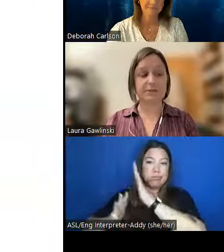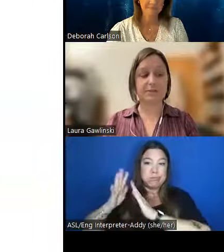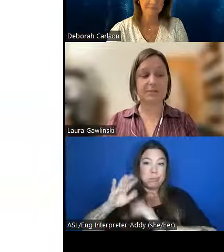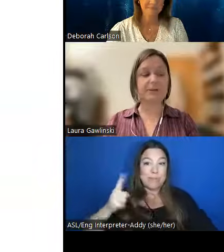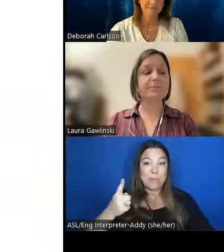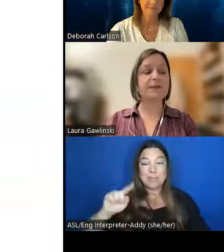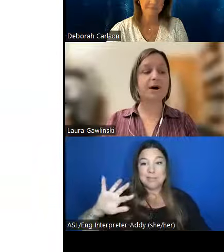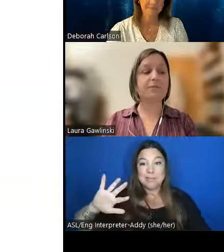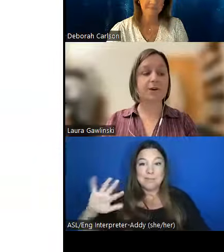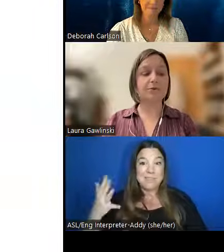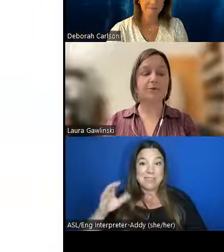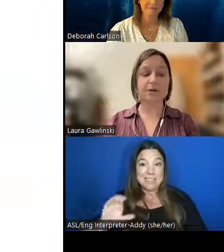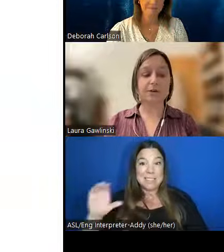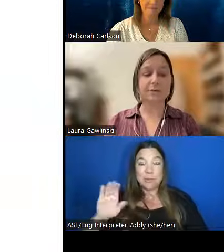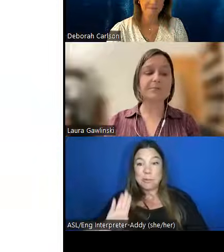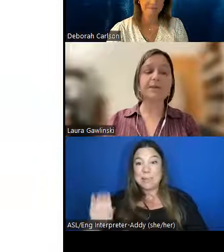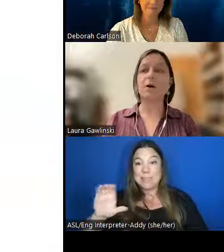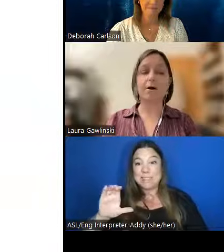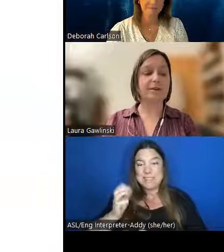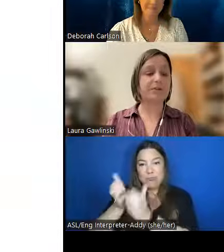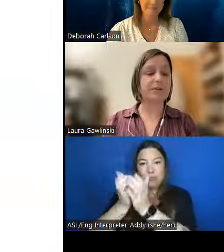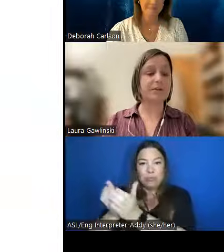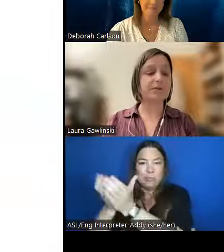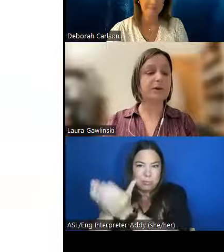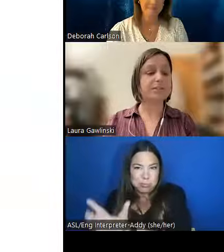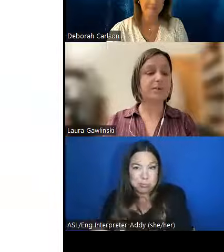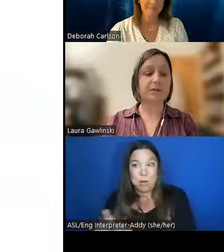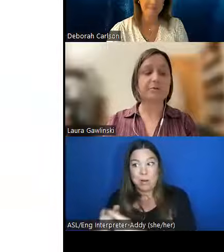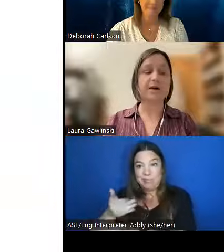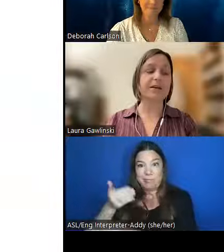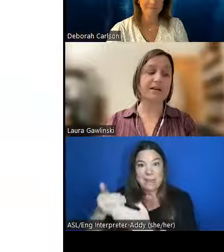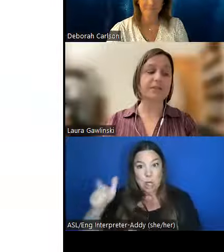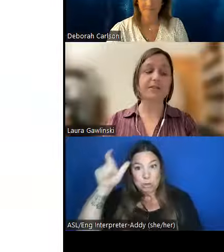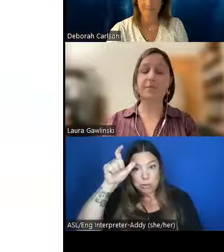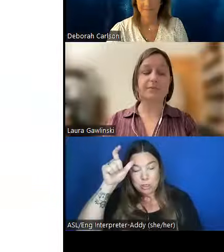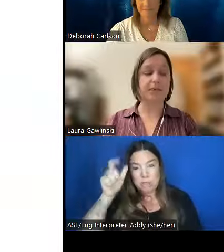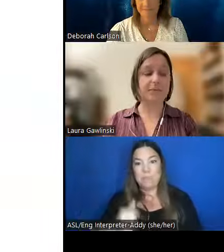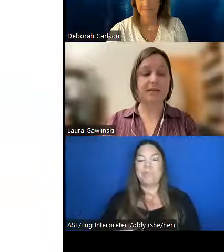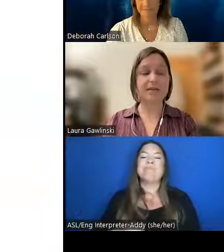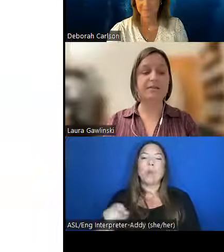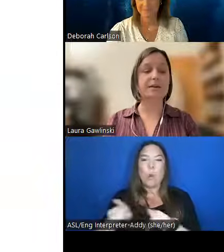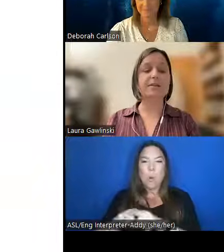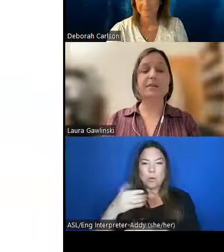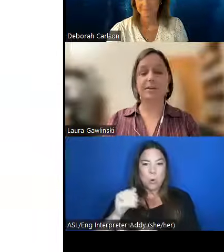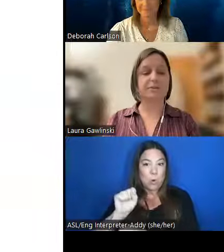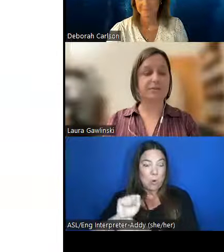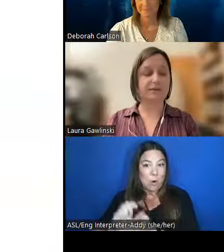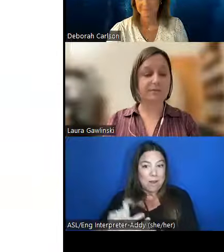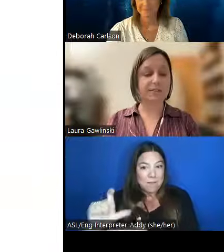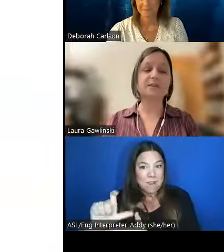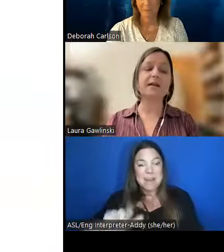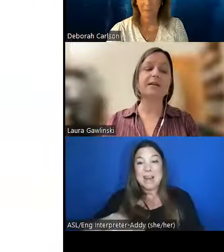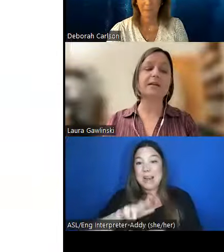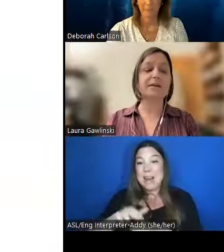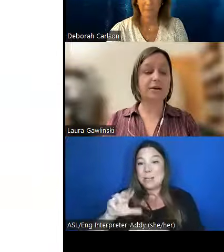century BC, off the coast of Turkey. Her archaeological fieldwork has been funded by the National Endowment for the Humanities, the National